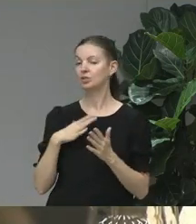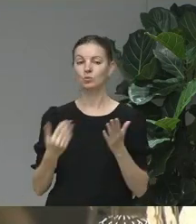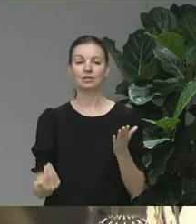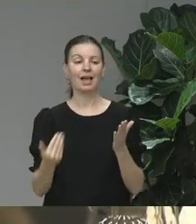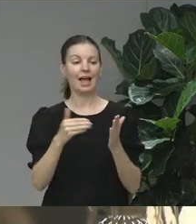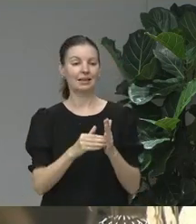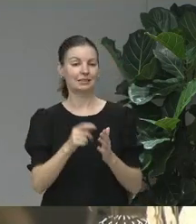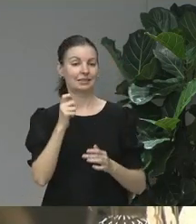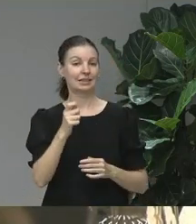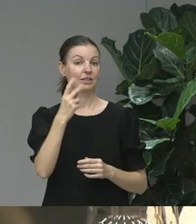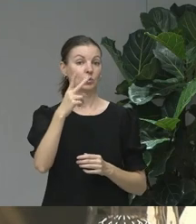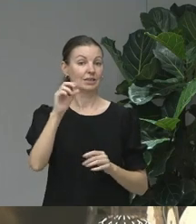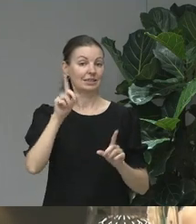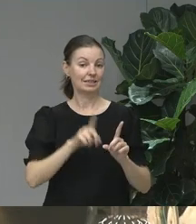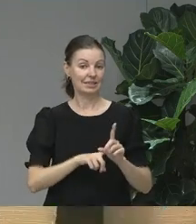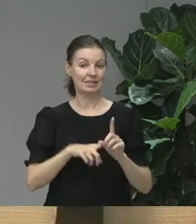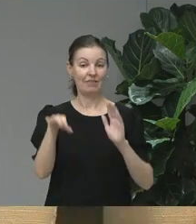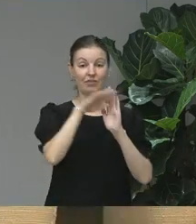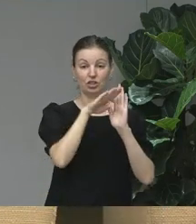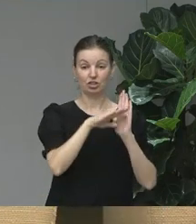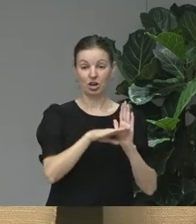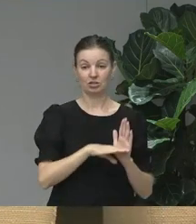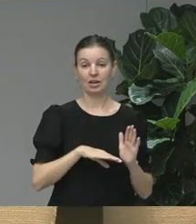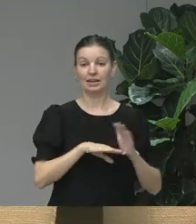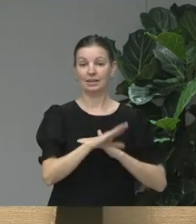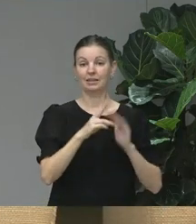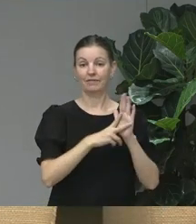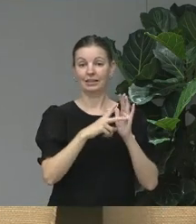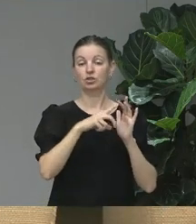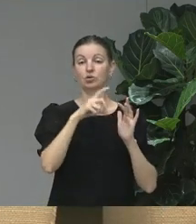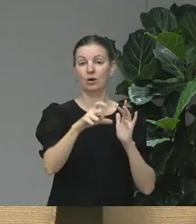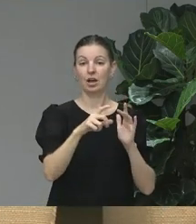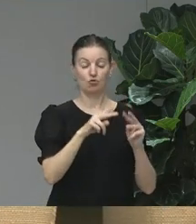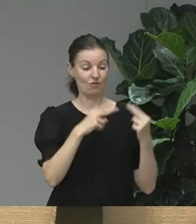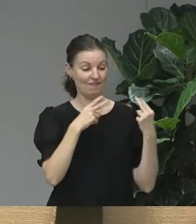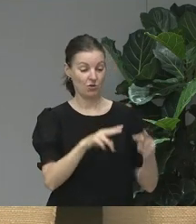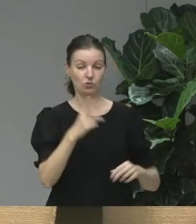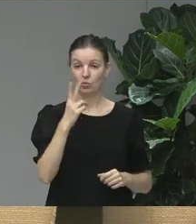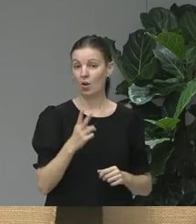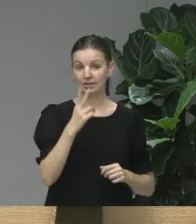we've had nearly 20 years of the Charter in Victoria. It's, you know, it's been reviewed twice.